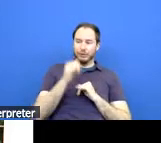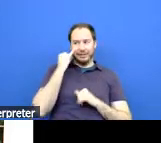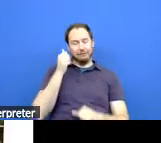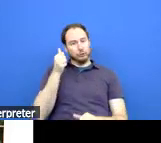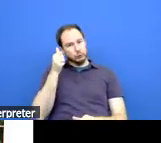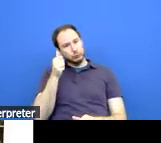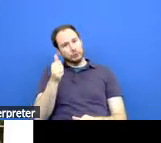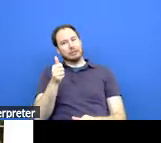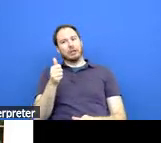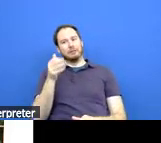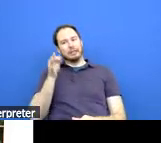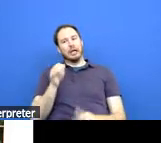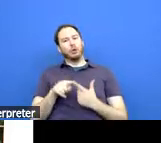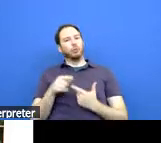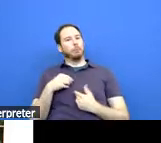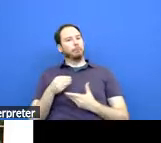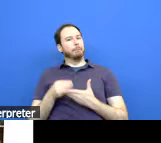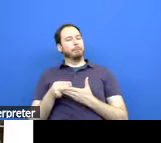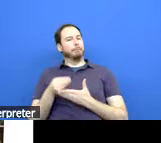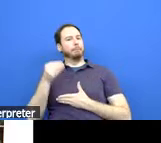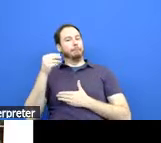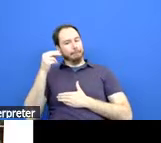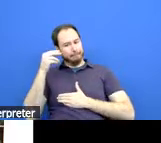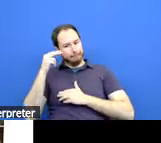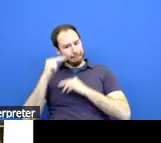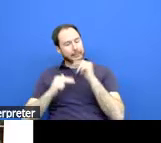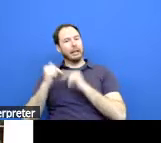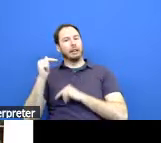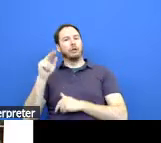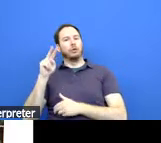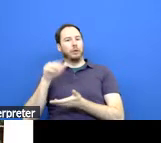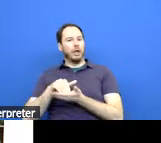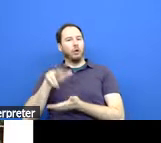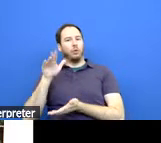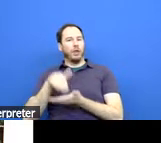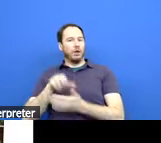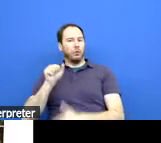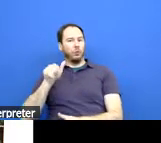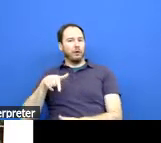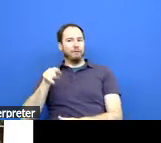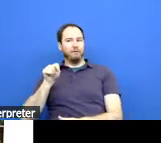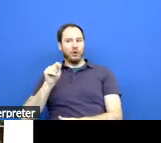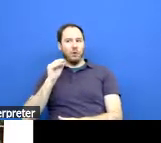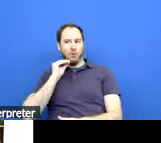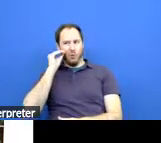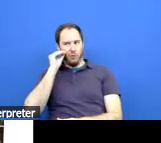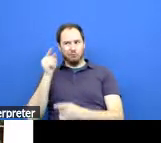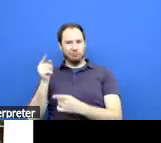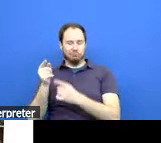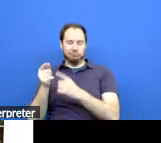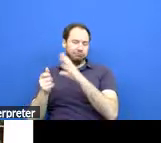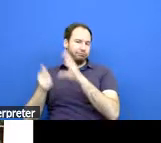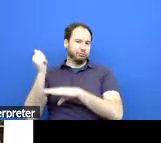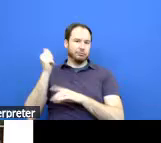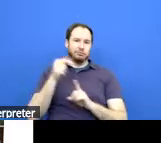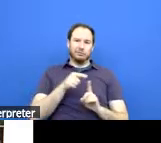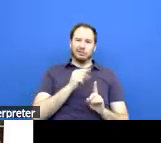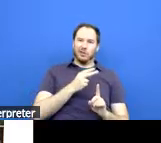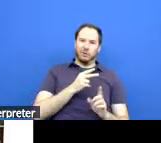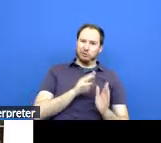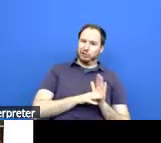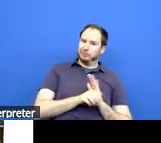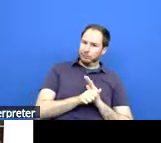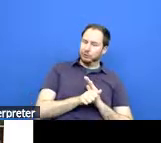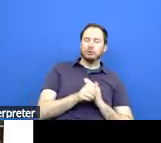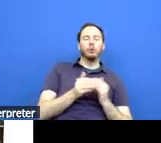a 2,000, 3,000 square foot home. So having more inventory of this